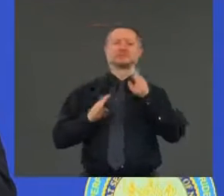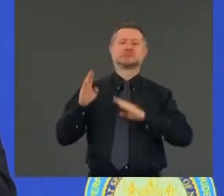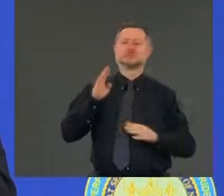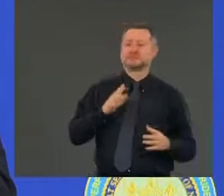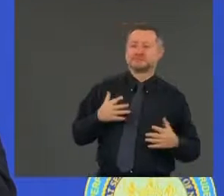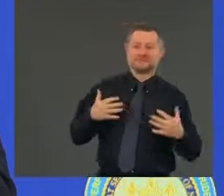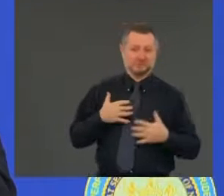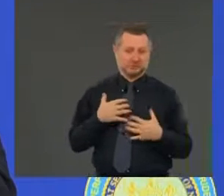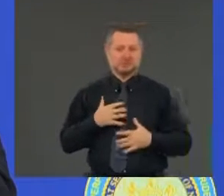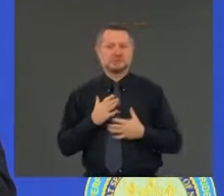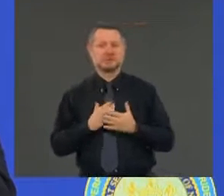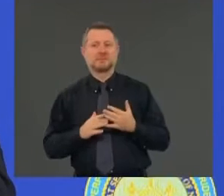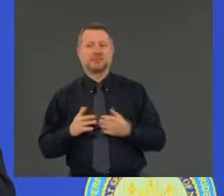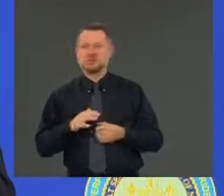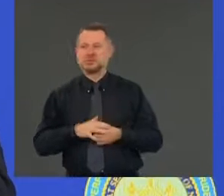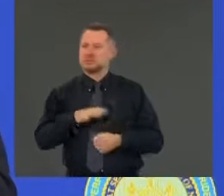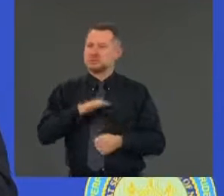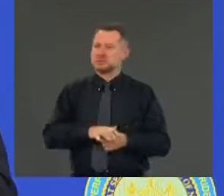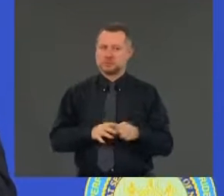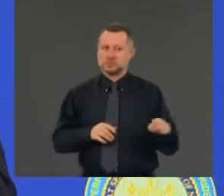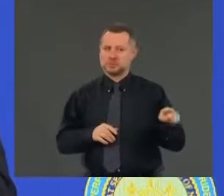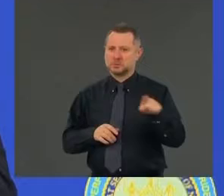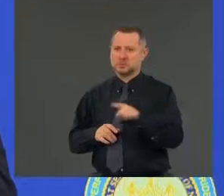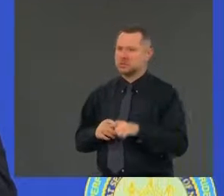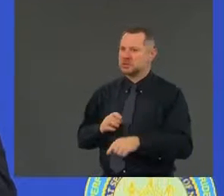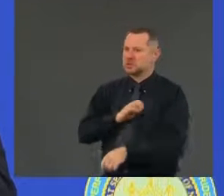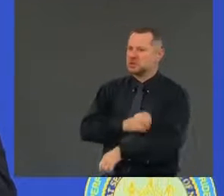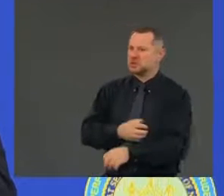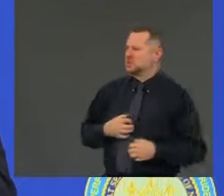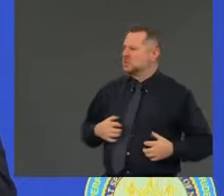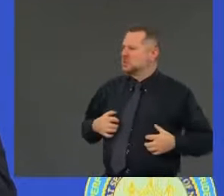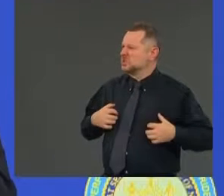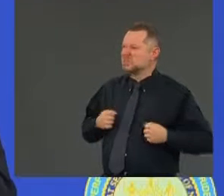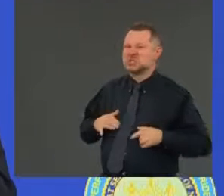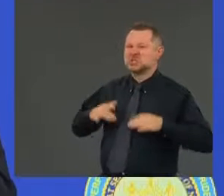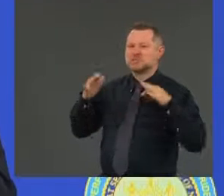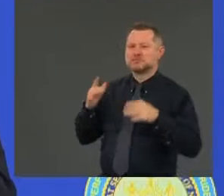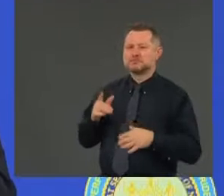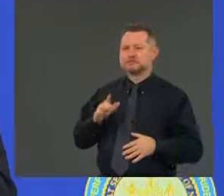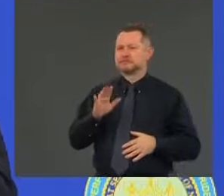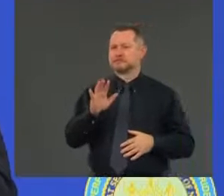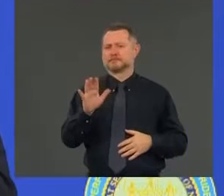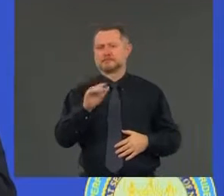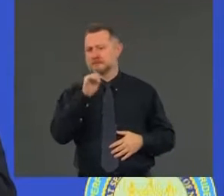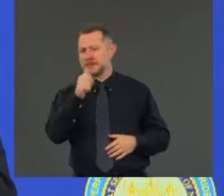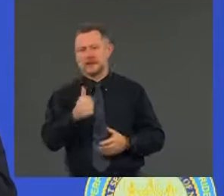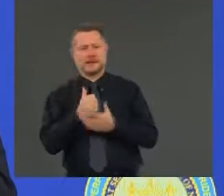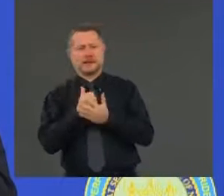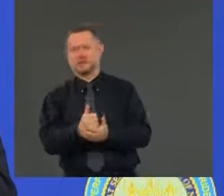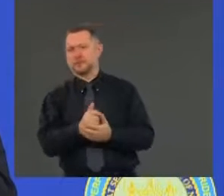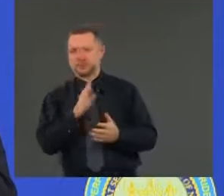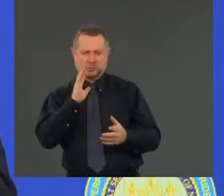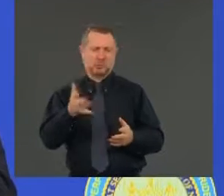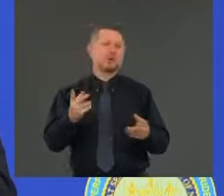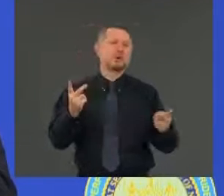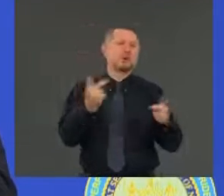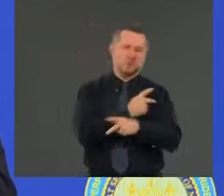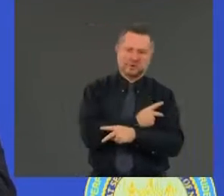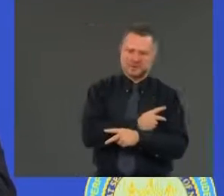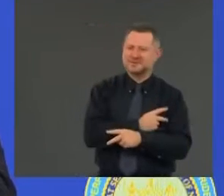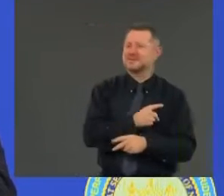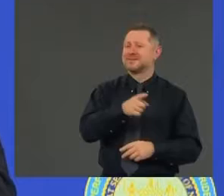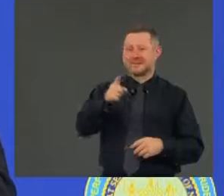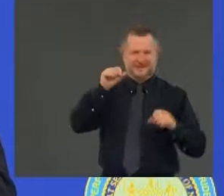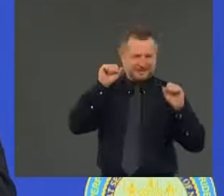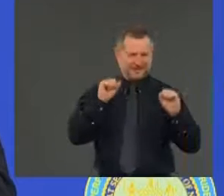flare, and you can see the energy goes up. I think that's not helpful. I think you can have conversations with